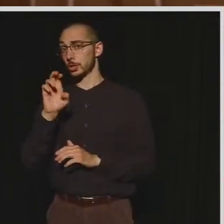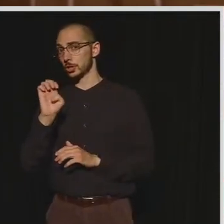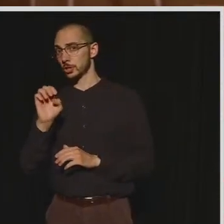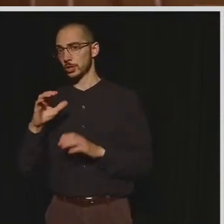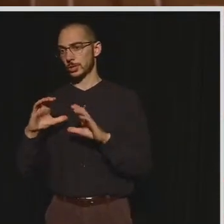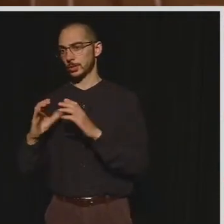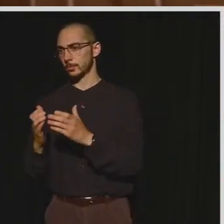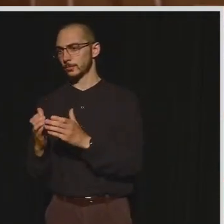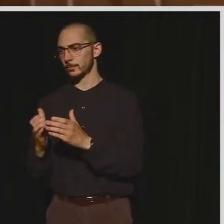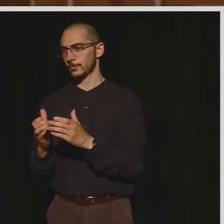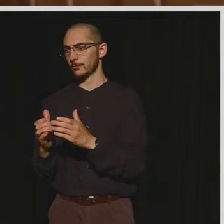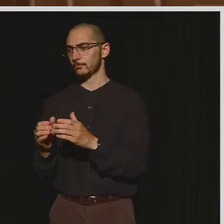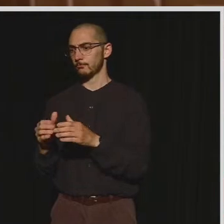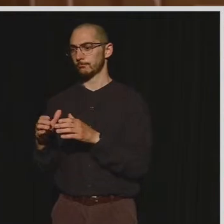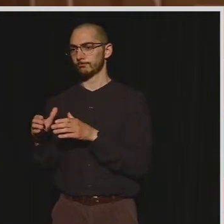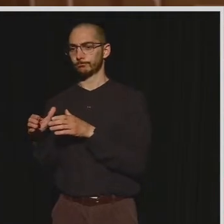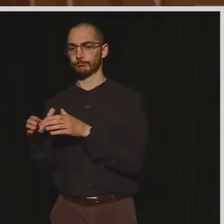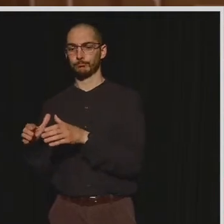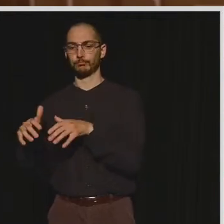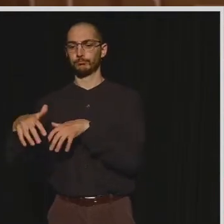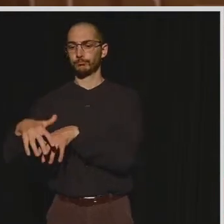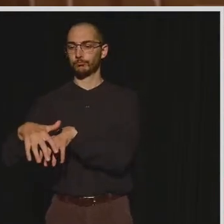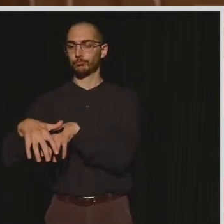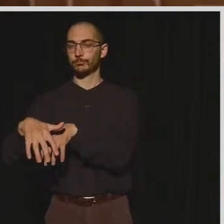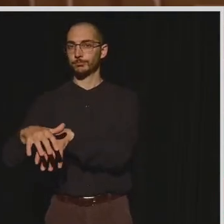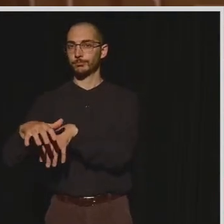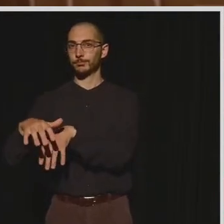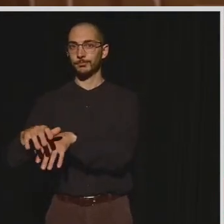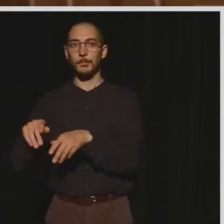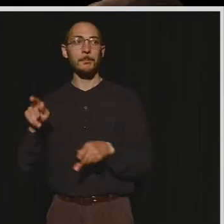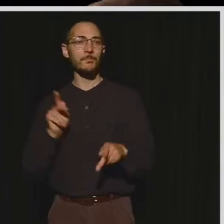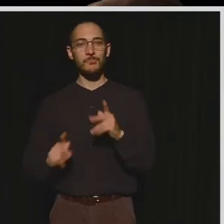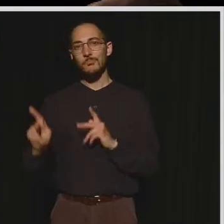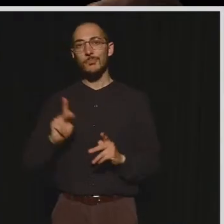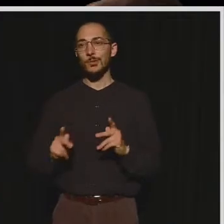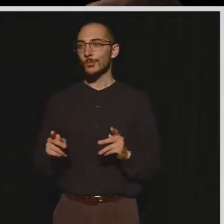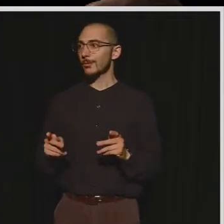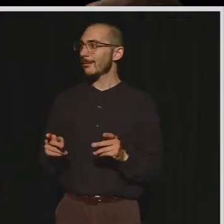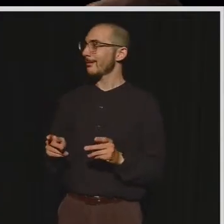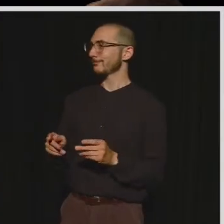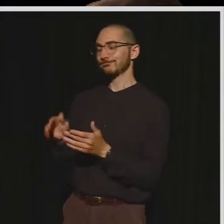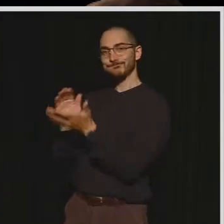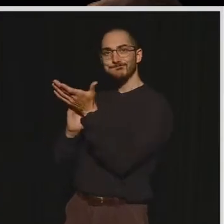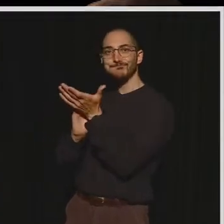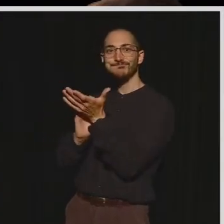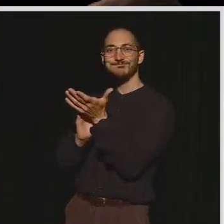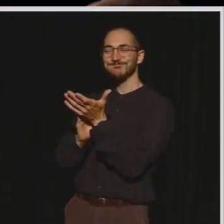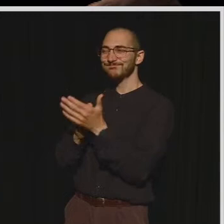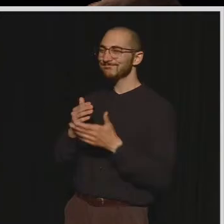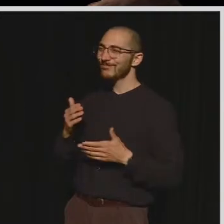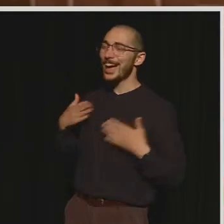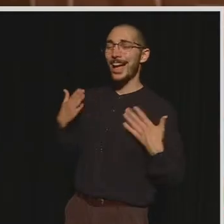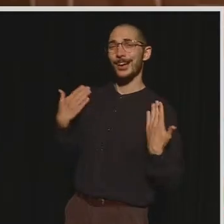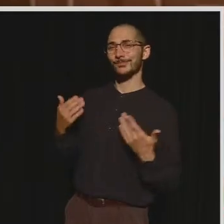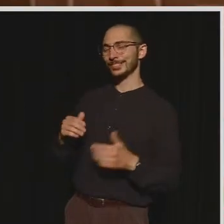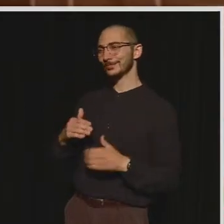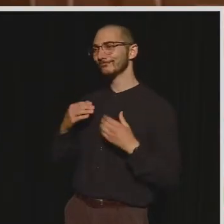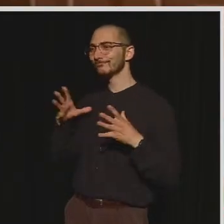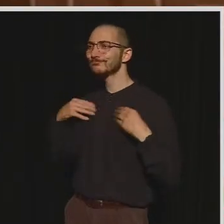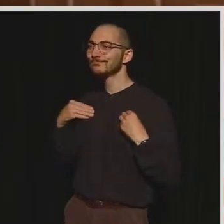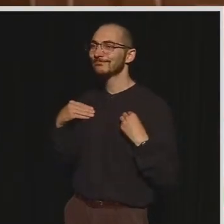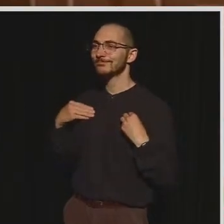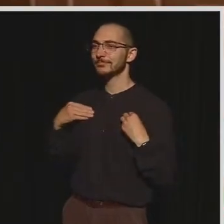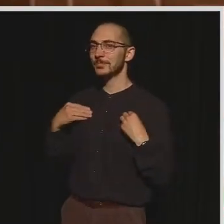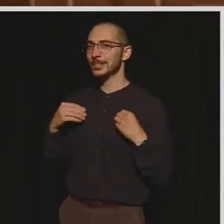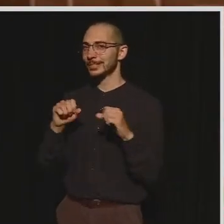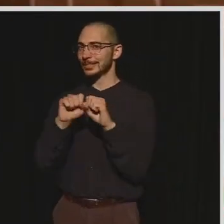it, but there was still, in society, that wasn't the norm. It wasn't what you're seeing in the parade, wasn't what you were seeing in everyday life. So that's why